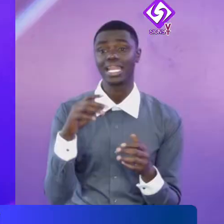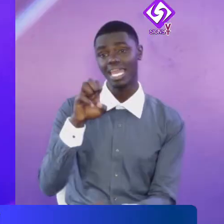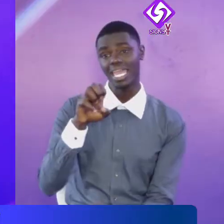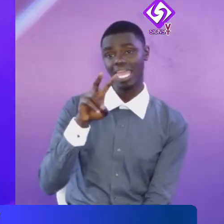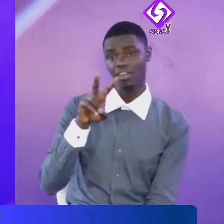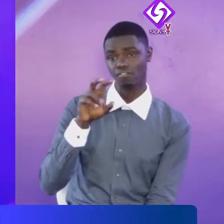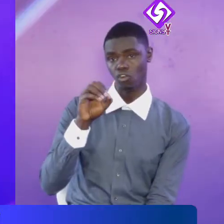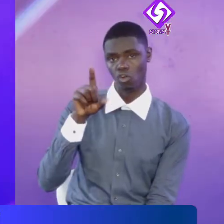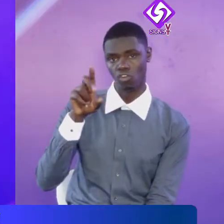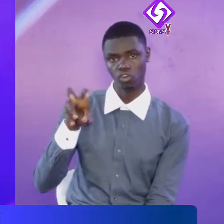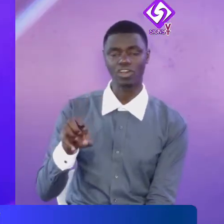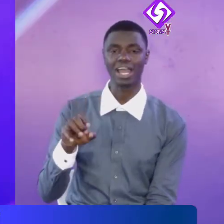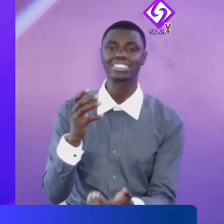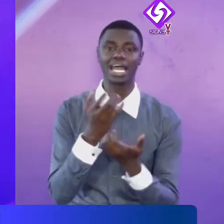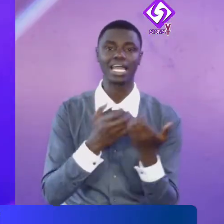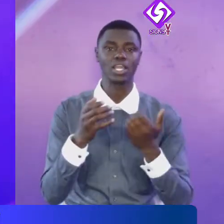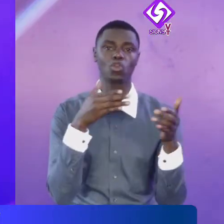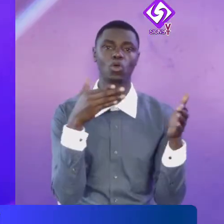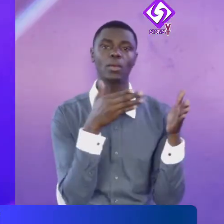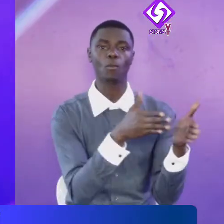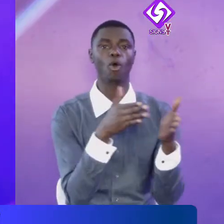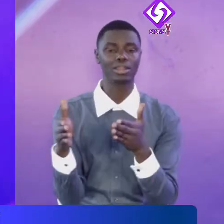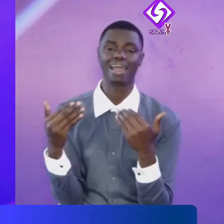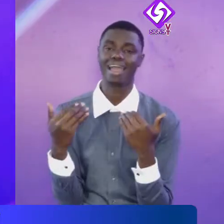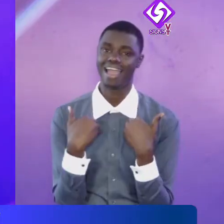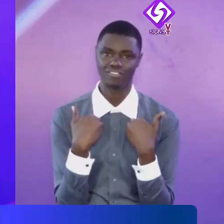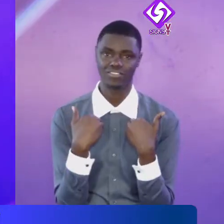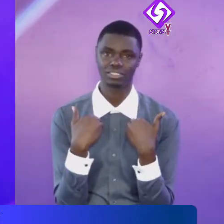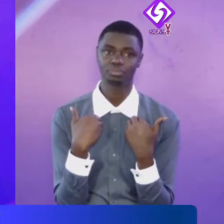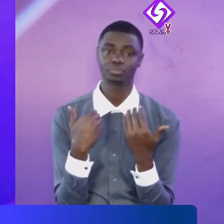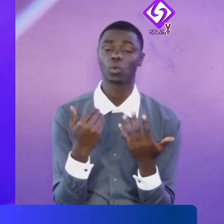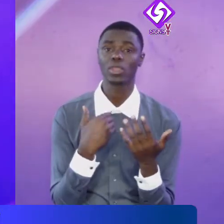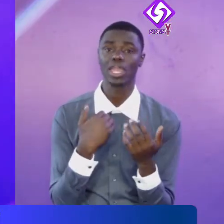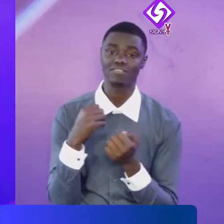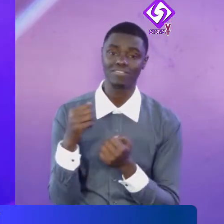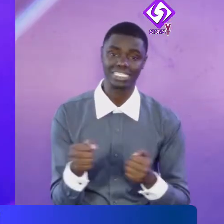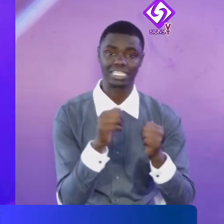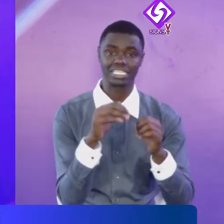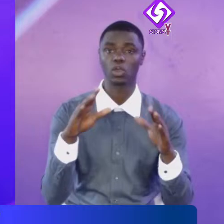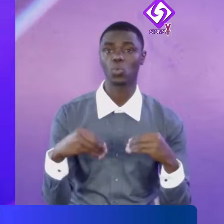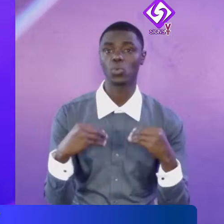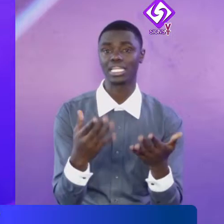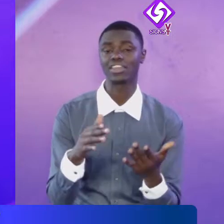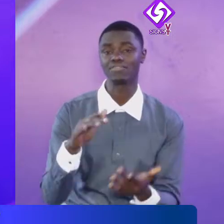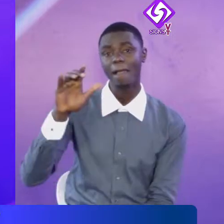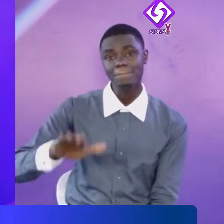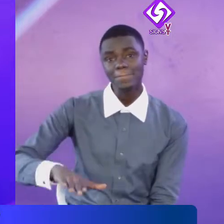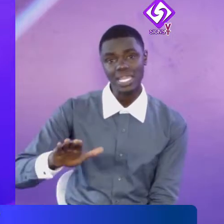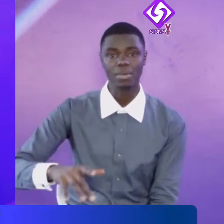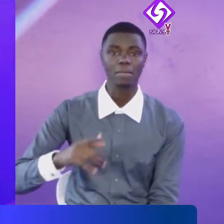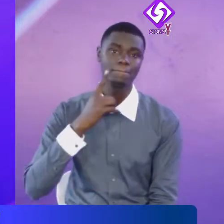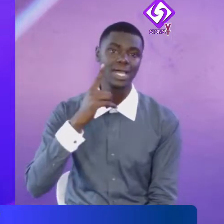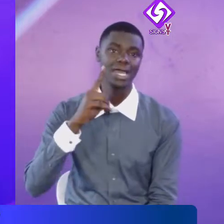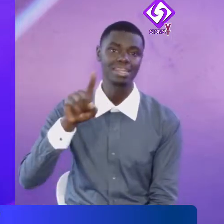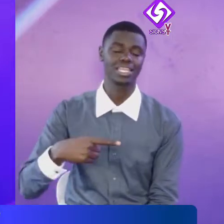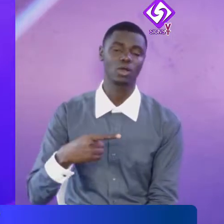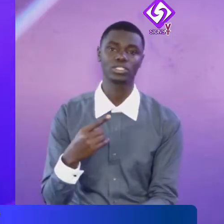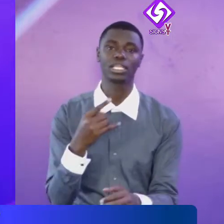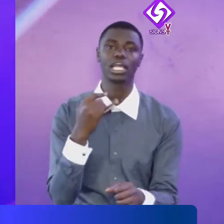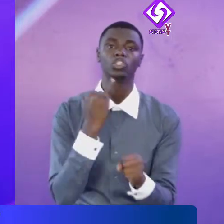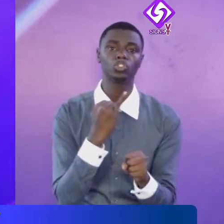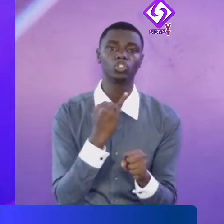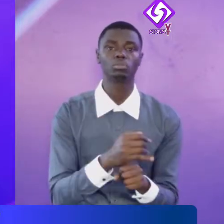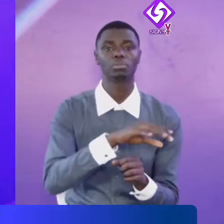Evolve as an economic model has it. And we have a strategy on how we can give minimum 100,000 jobs per county.